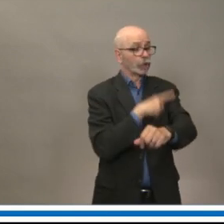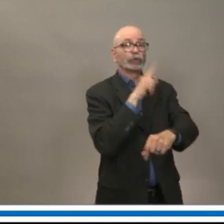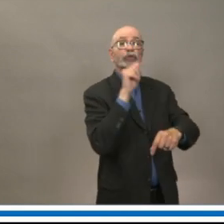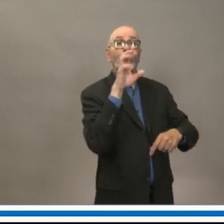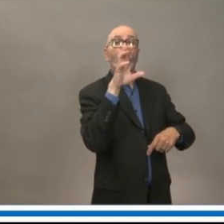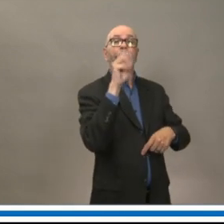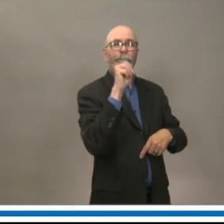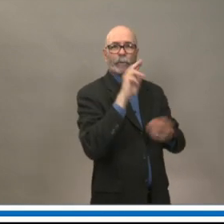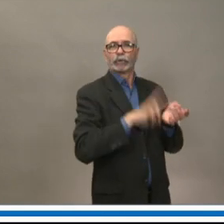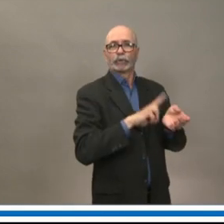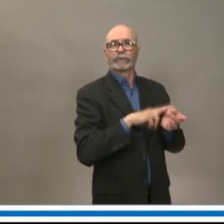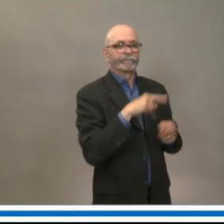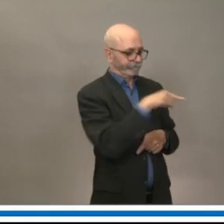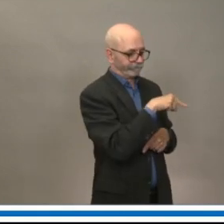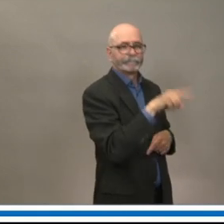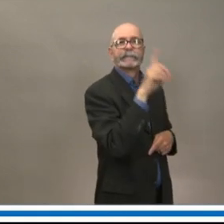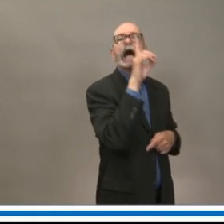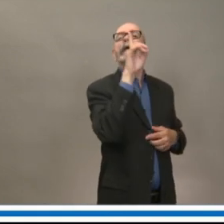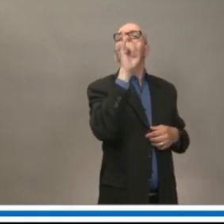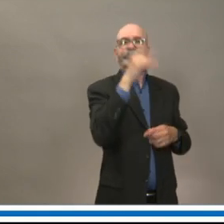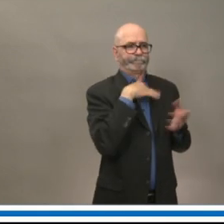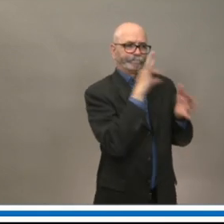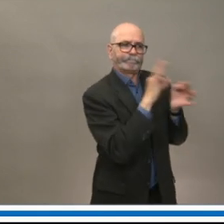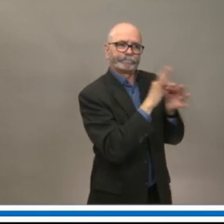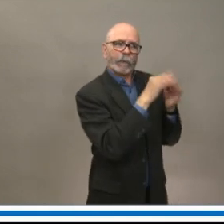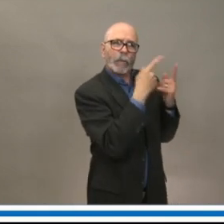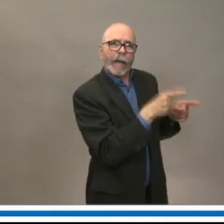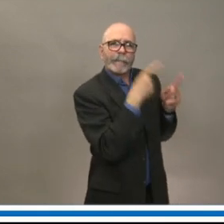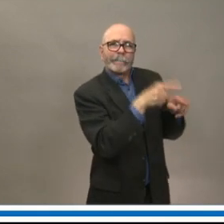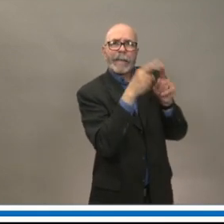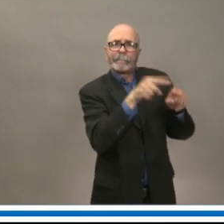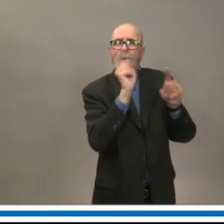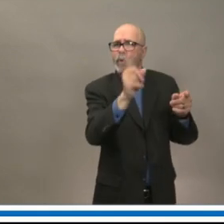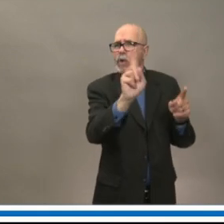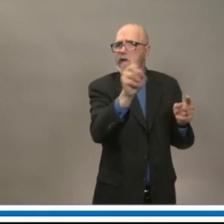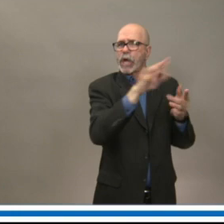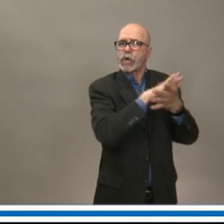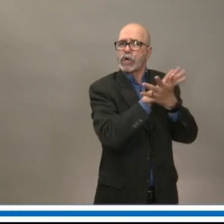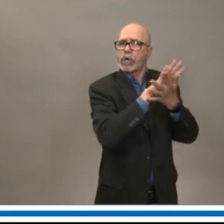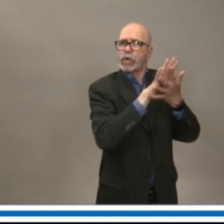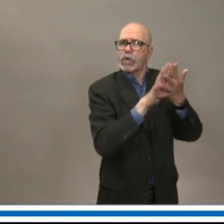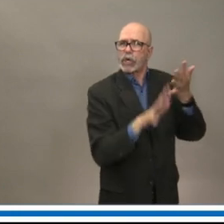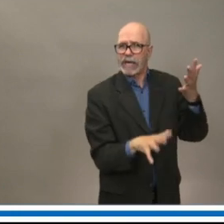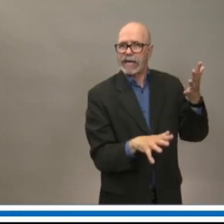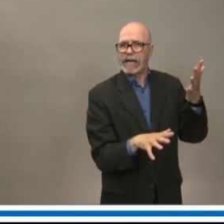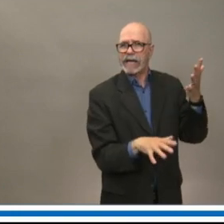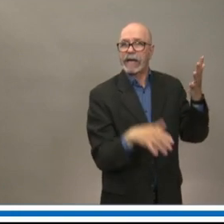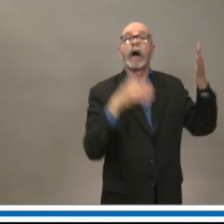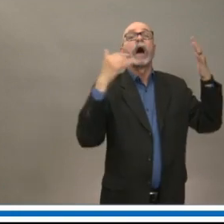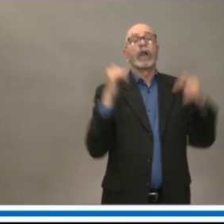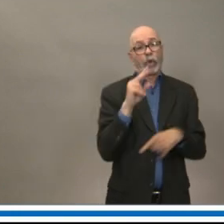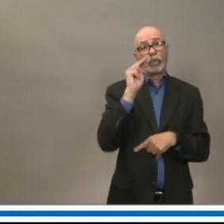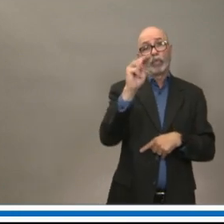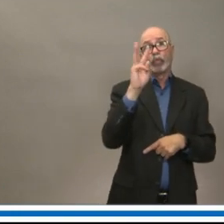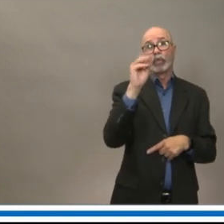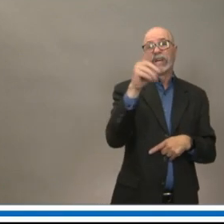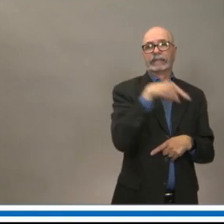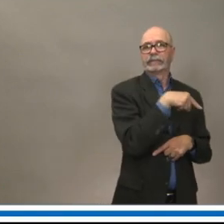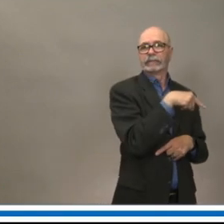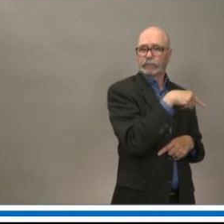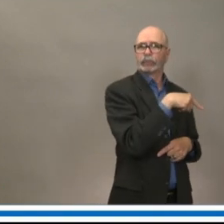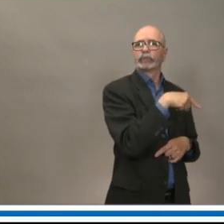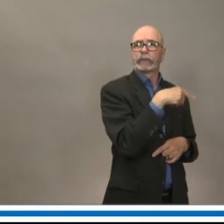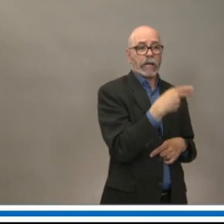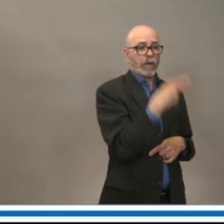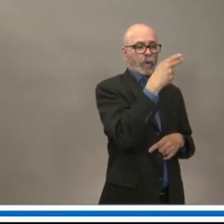feel there's a need to do that. The reason I've been talking about Northwood is because the numbers are so significant that I think it's important that the